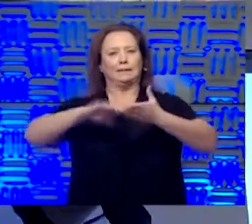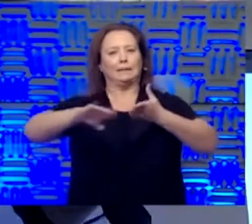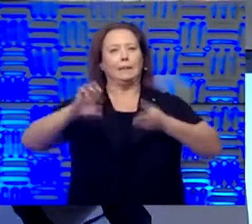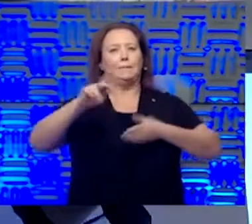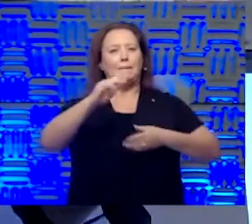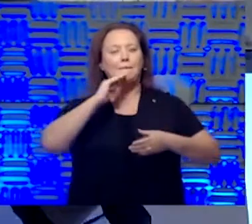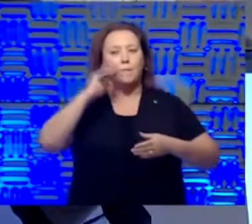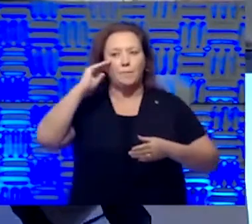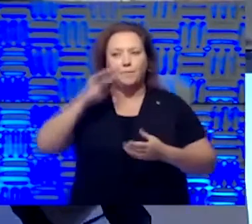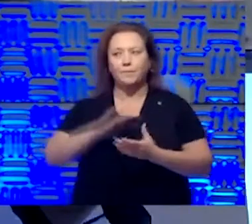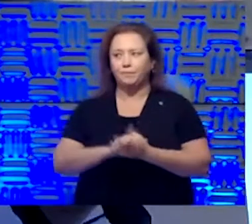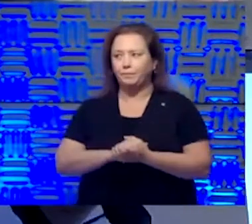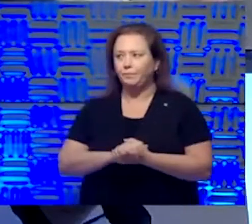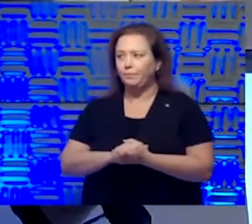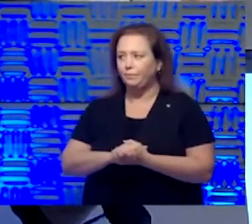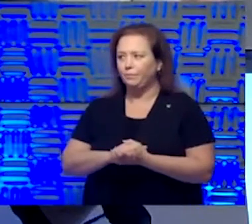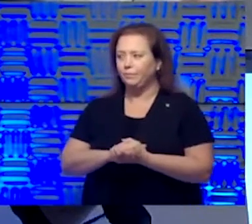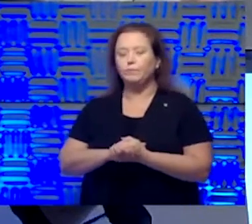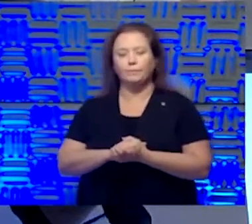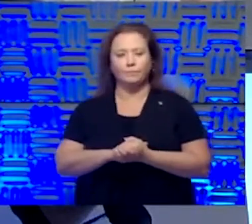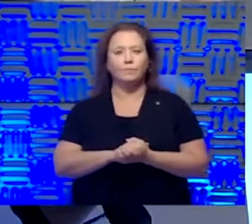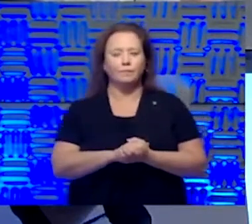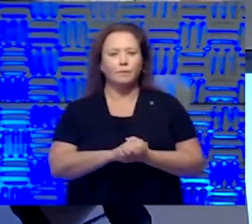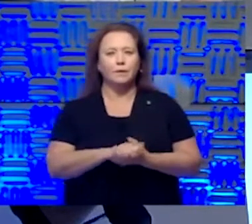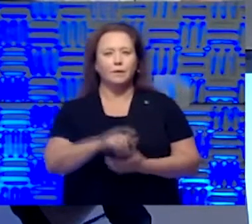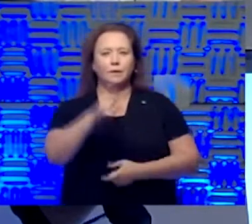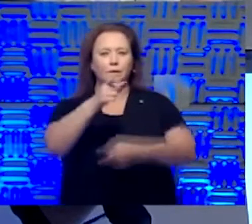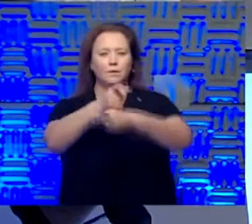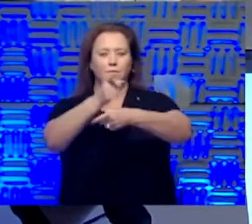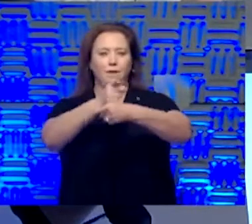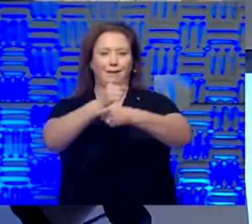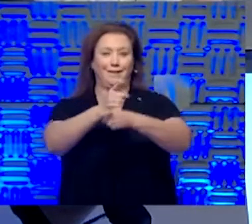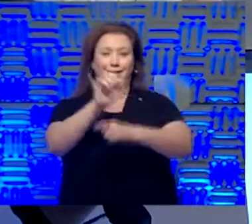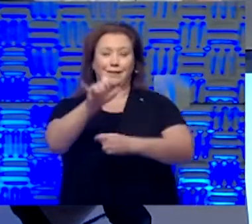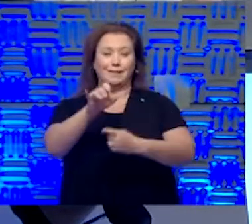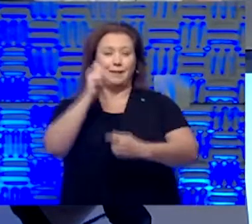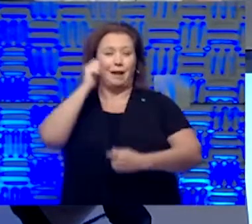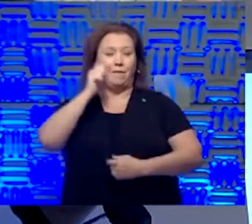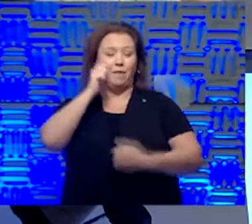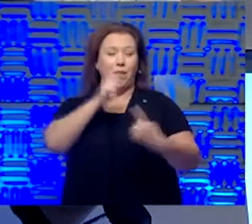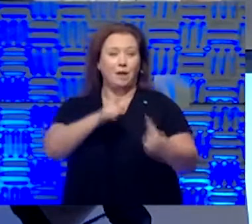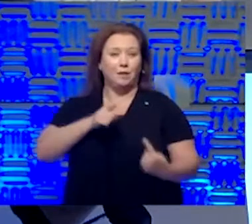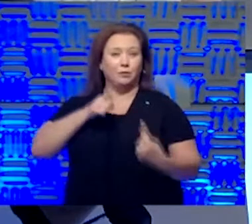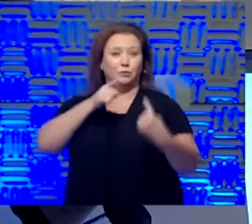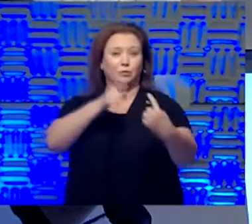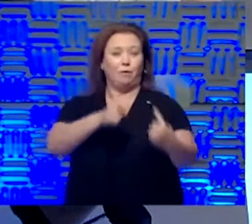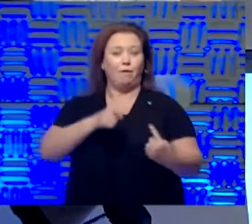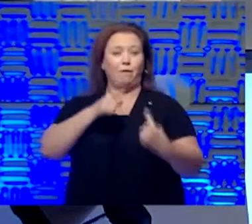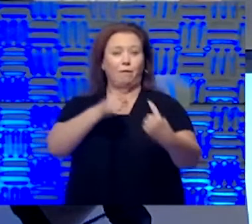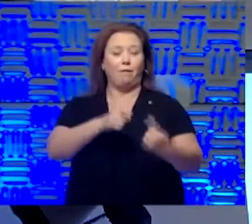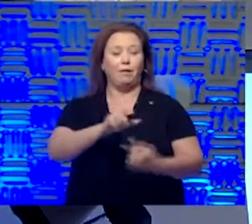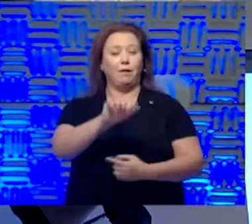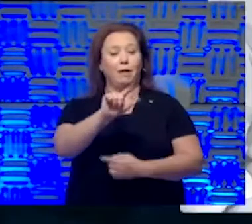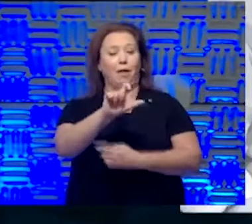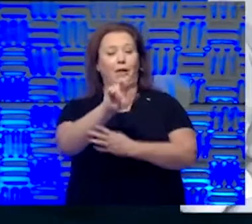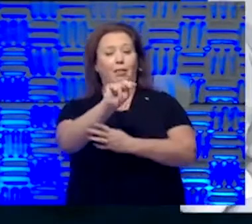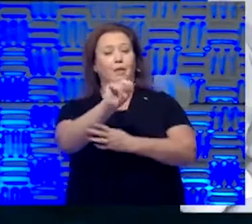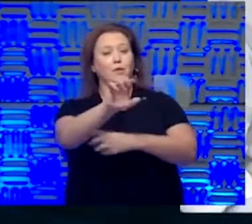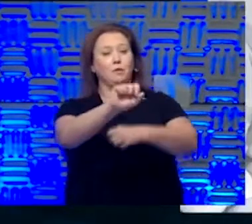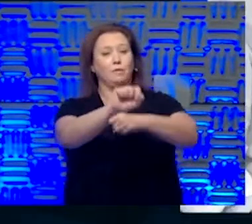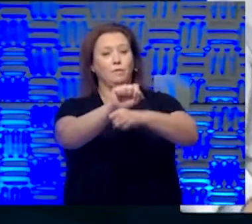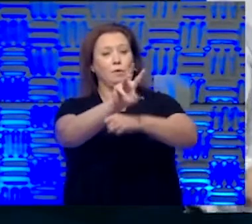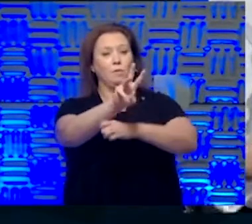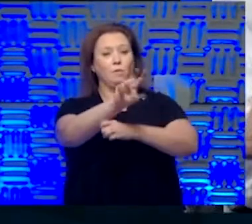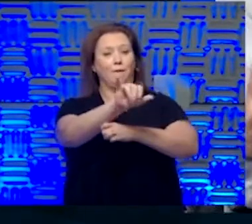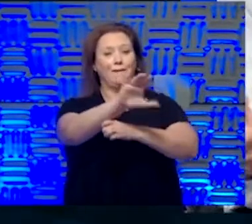standpoint. Yeah, those are the real struggles on a daily basis. And I know, Allen, you've worked a lot on that in Wyandotte County.